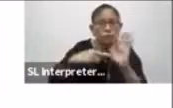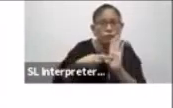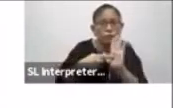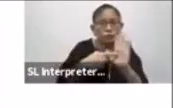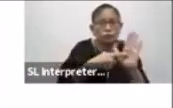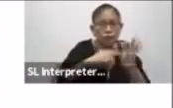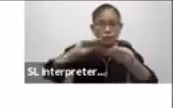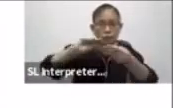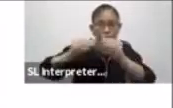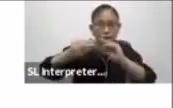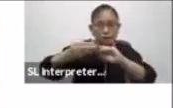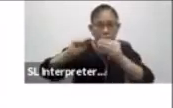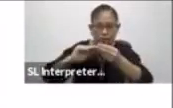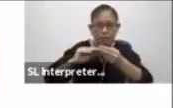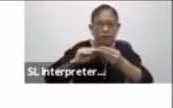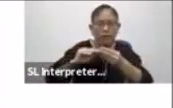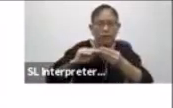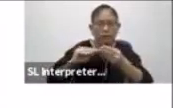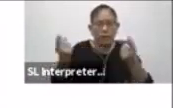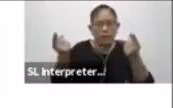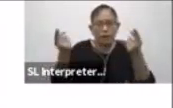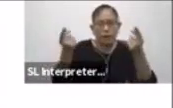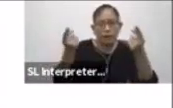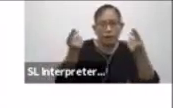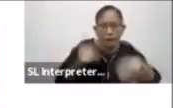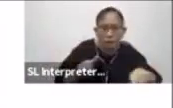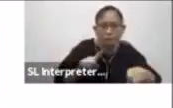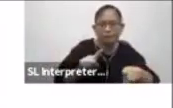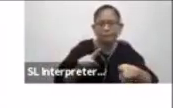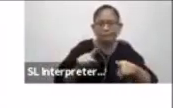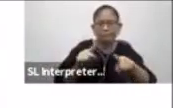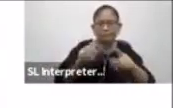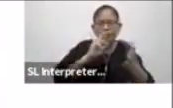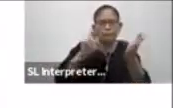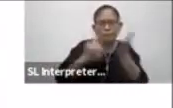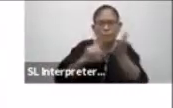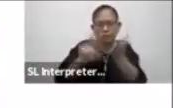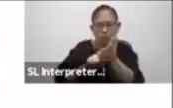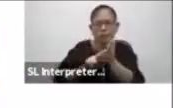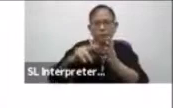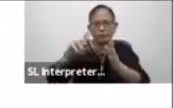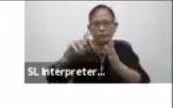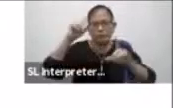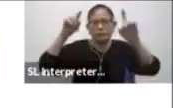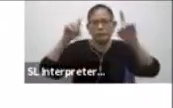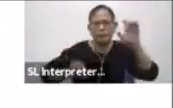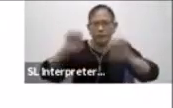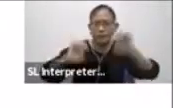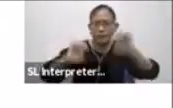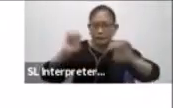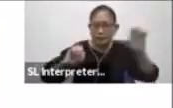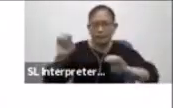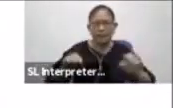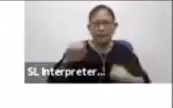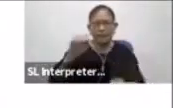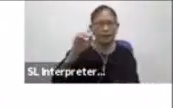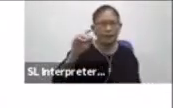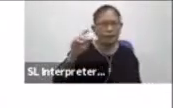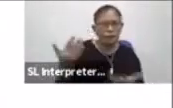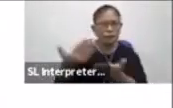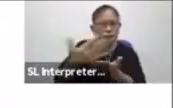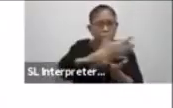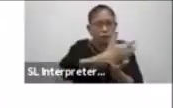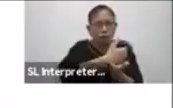number of cases reported during the assessment. So during our assessments through the COBO collect and through